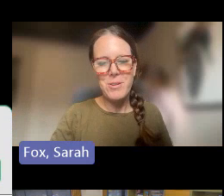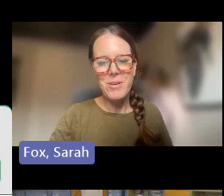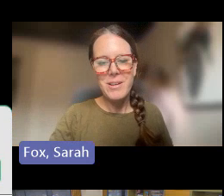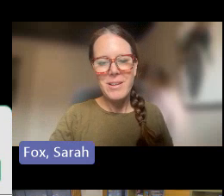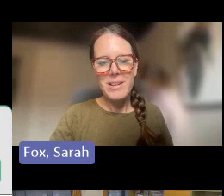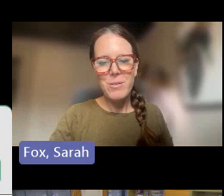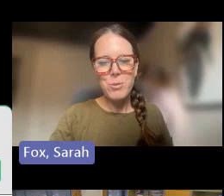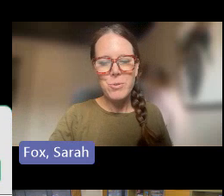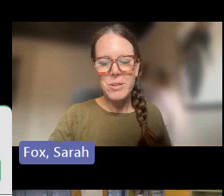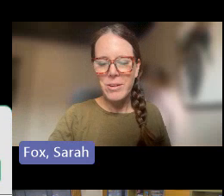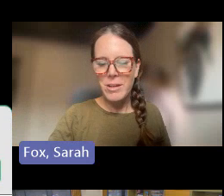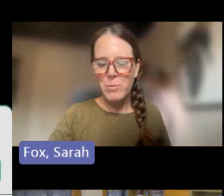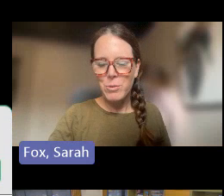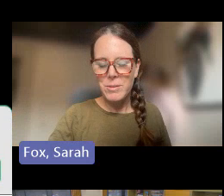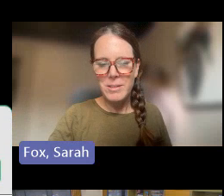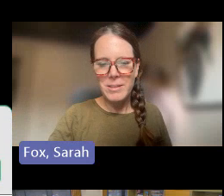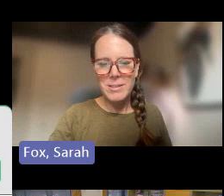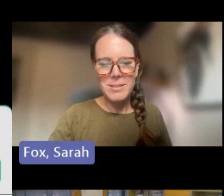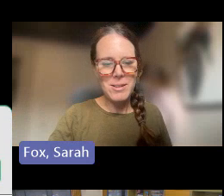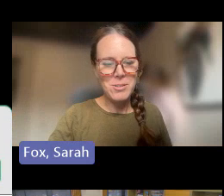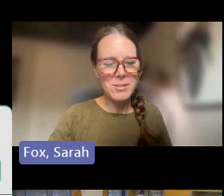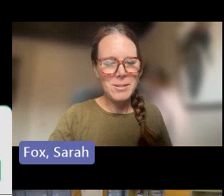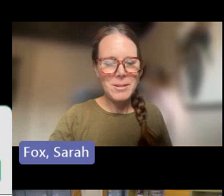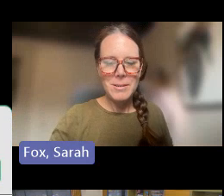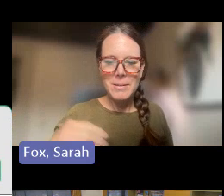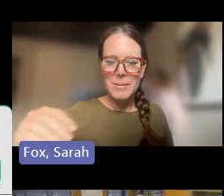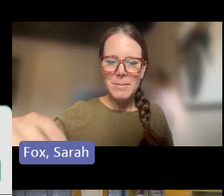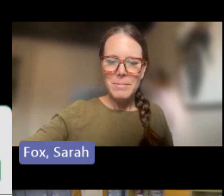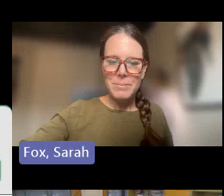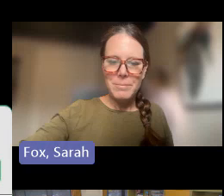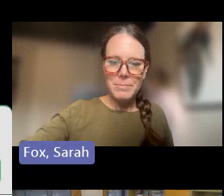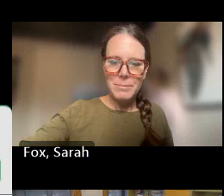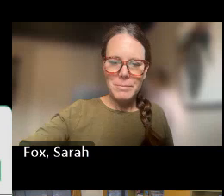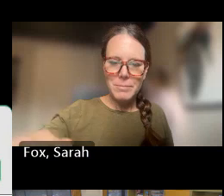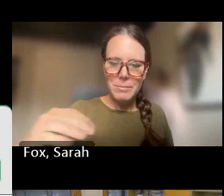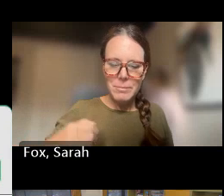Yes. folks are influencing or not influencing the discussion.